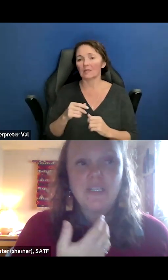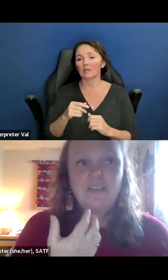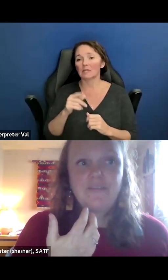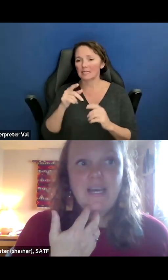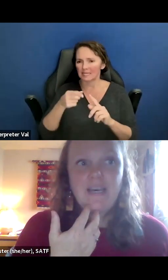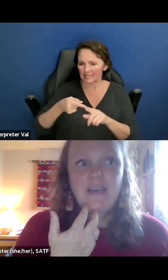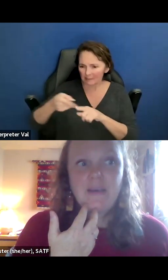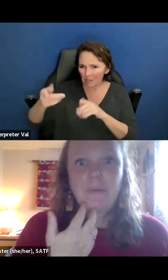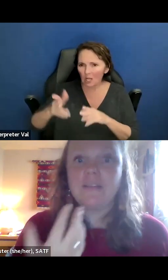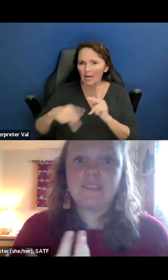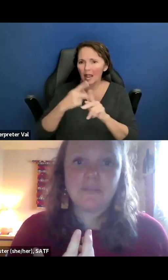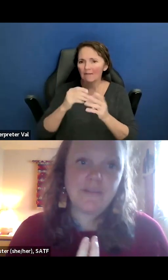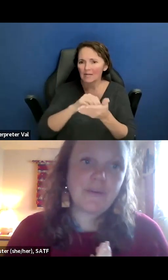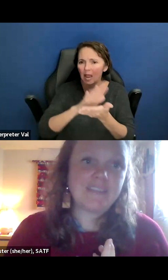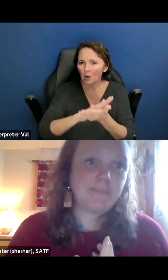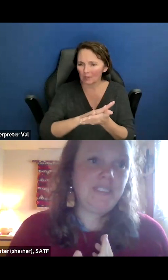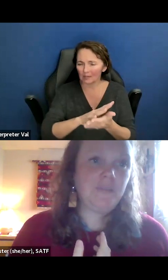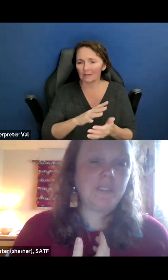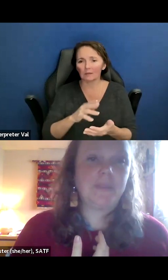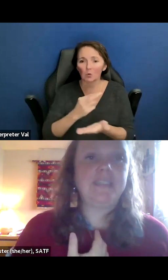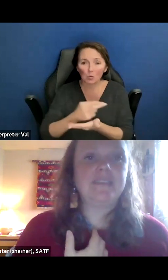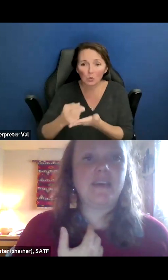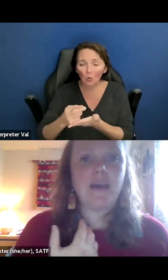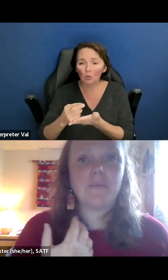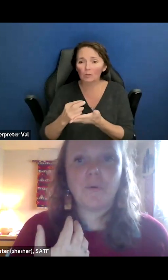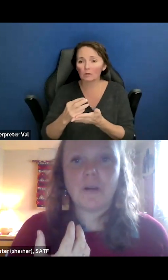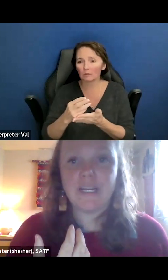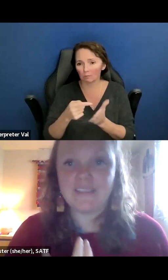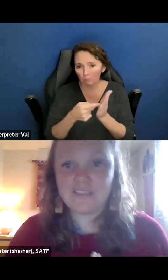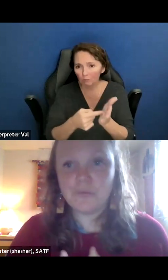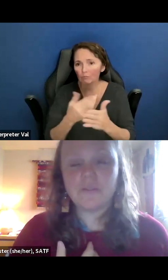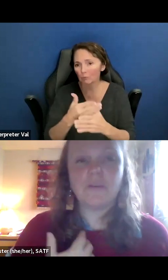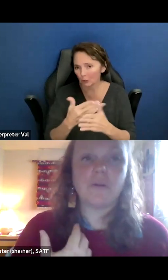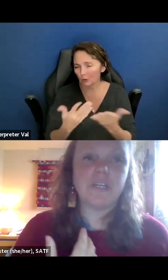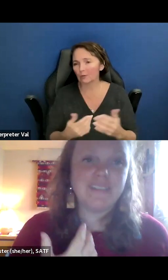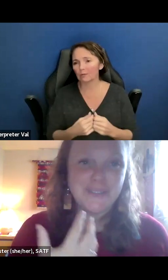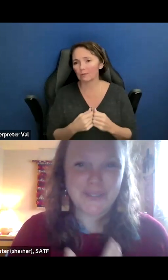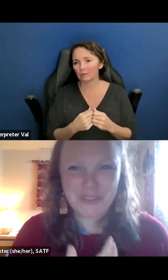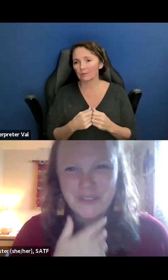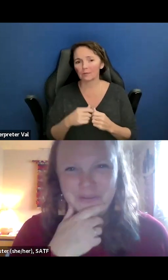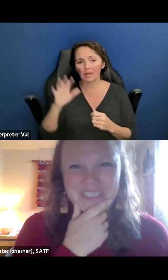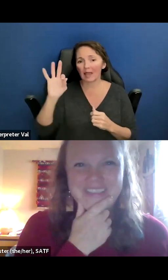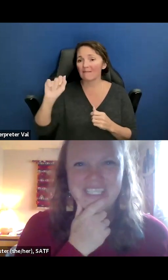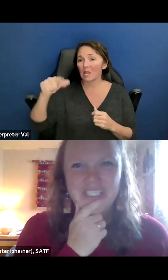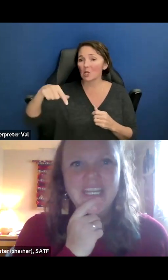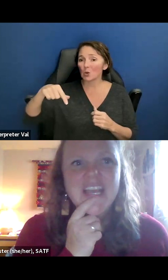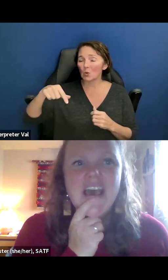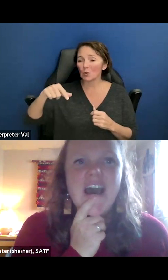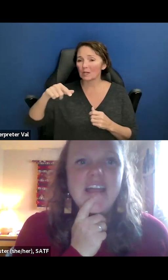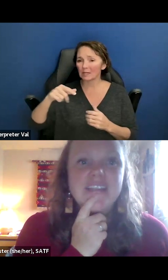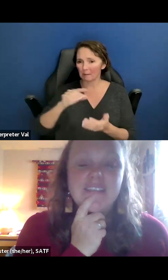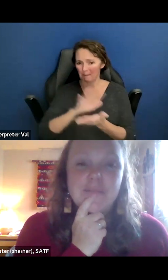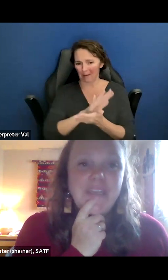any sort of policies around harassment in the workplace or in the school or in your community